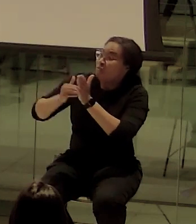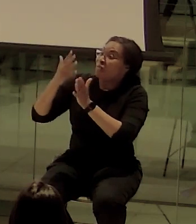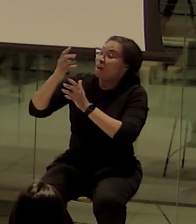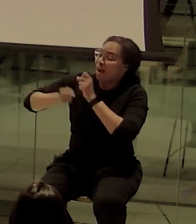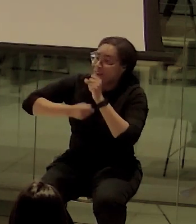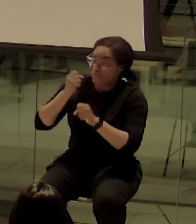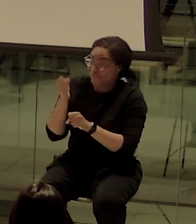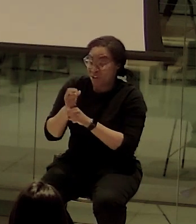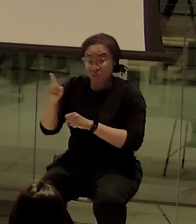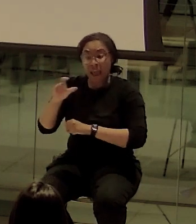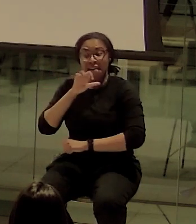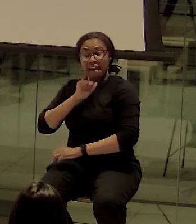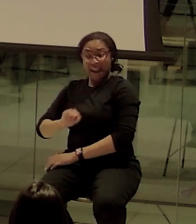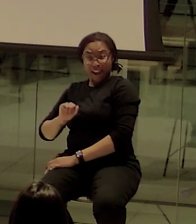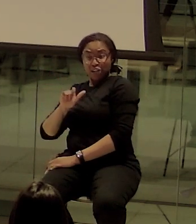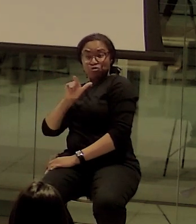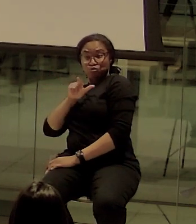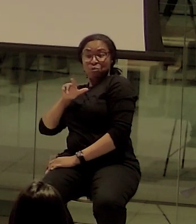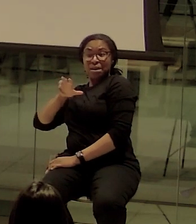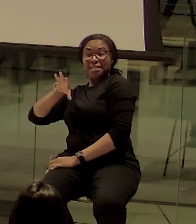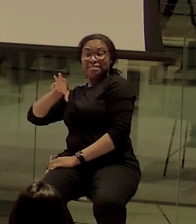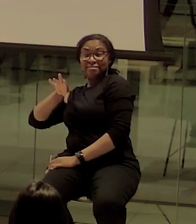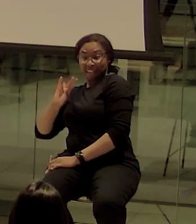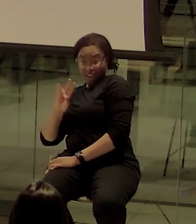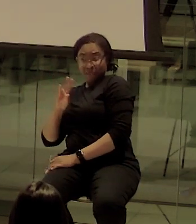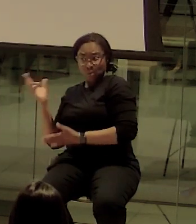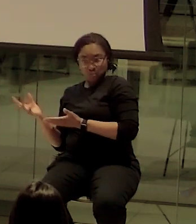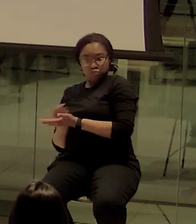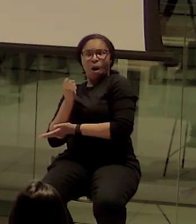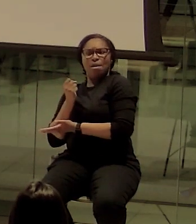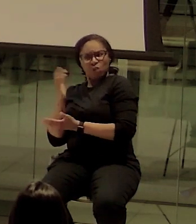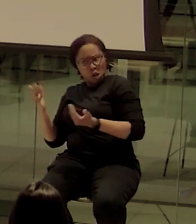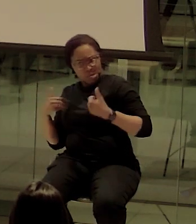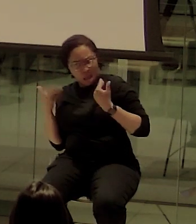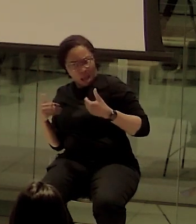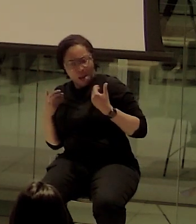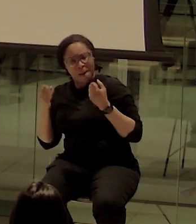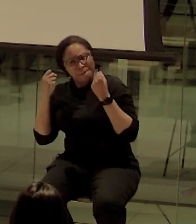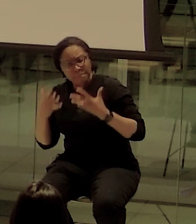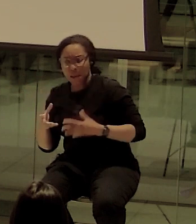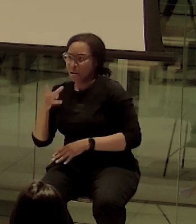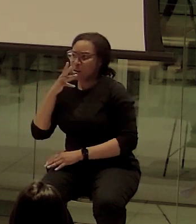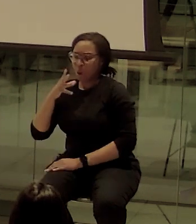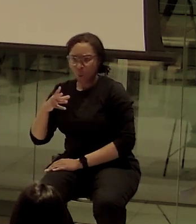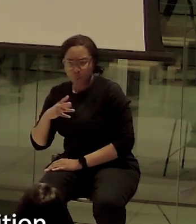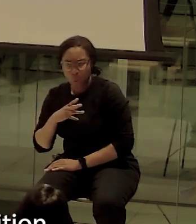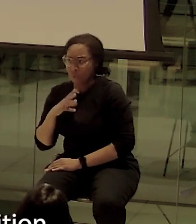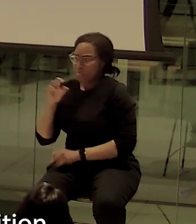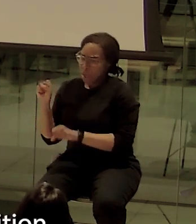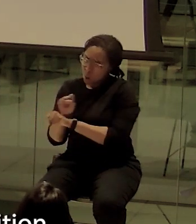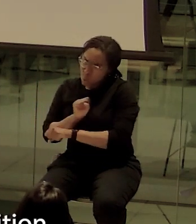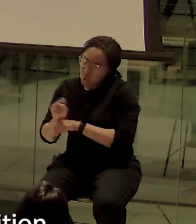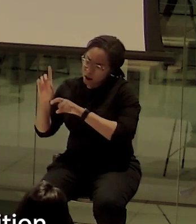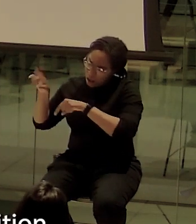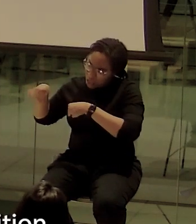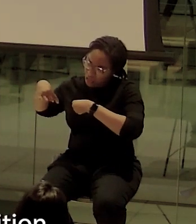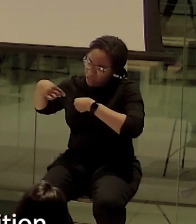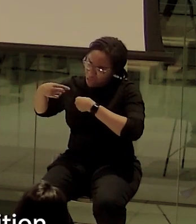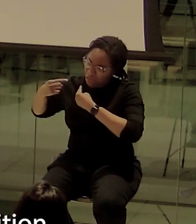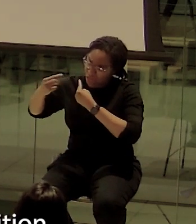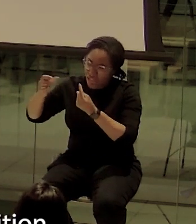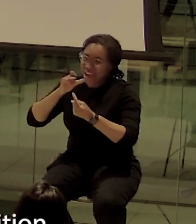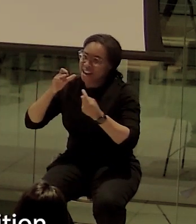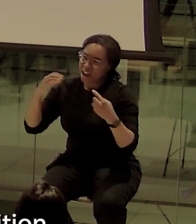young. And I think many women, many people who had worked for so long and hadn't gotten the